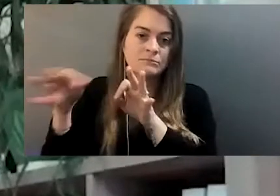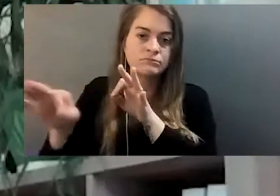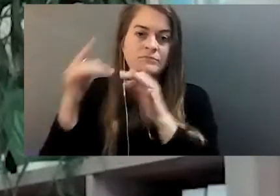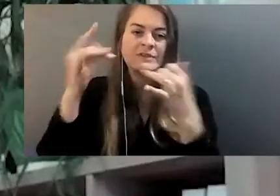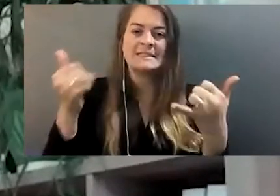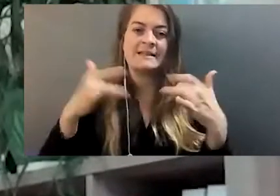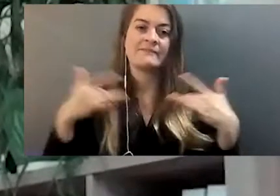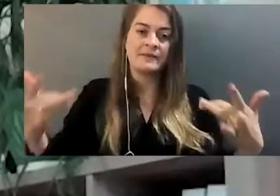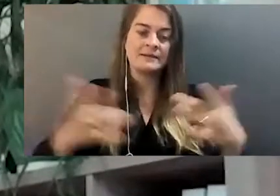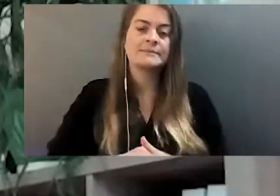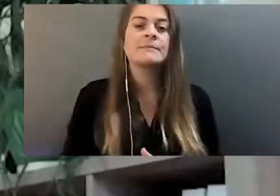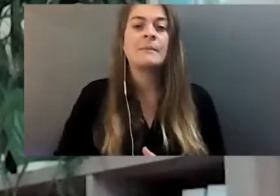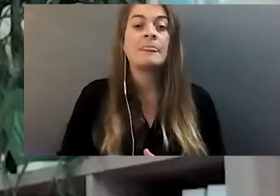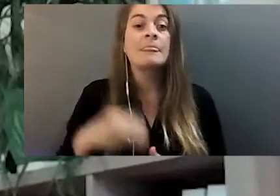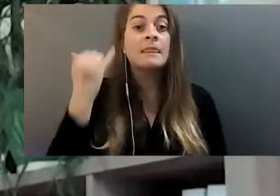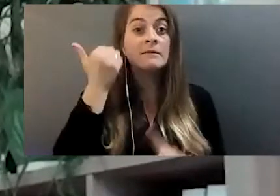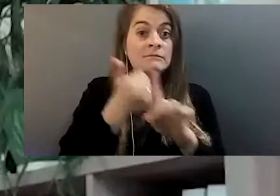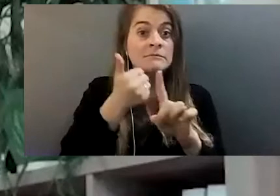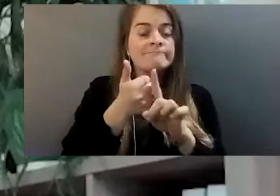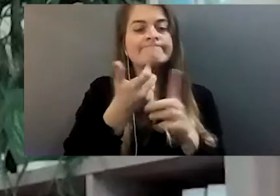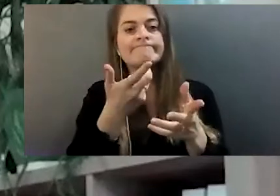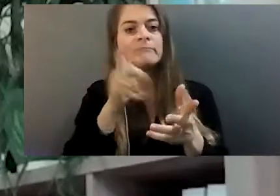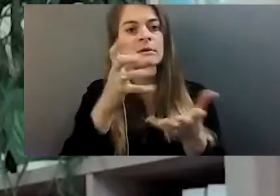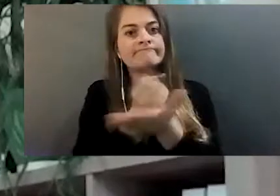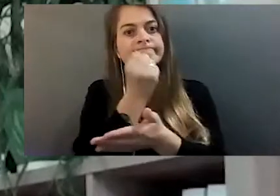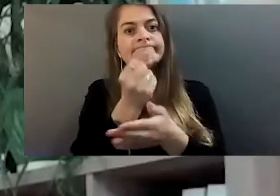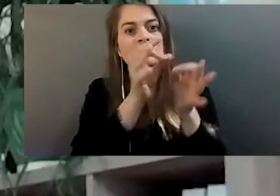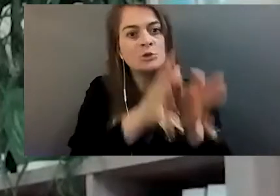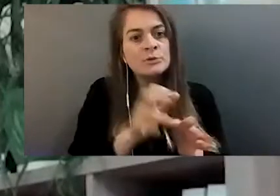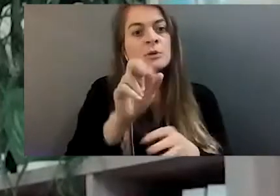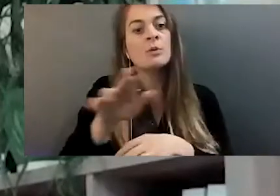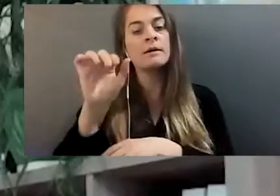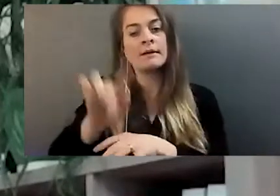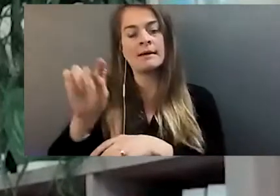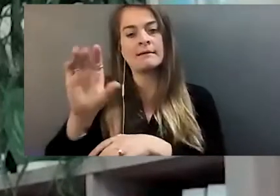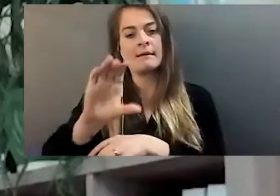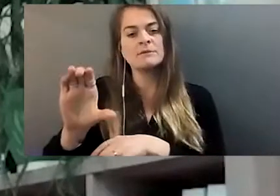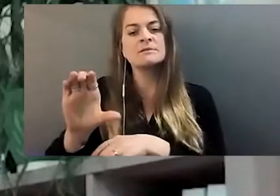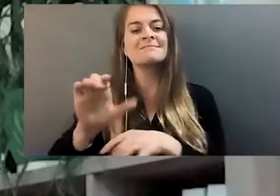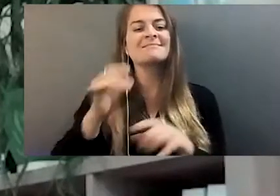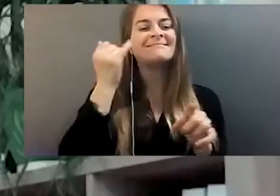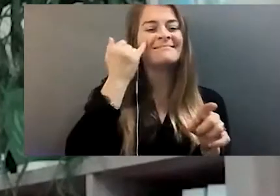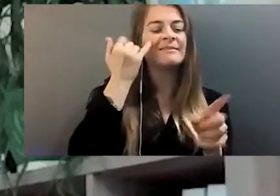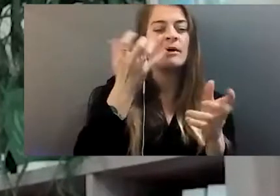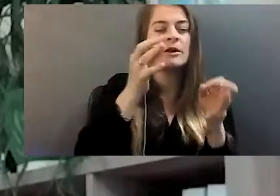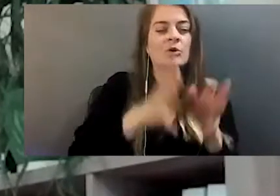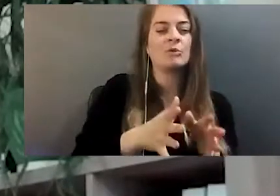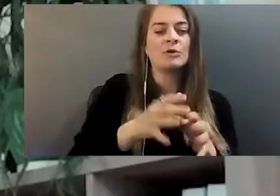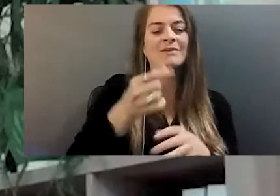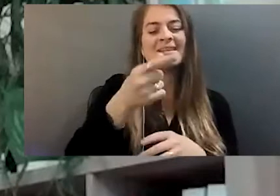event. If you need to take advantage of ASL, make sure you are using Gallery View and pin our